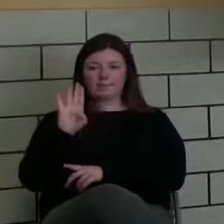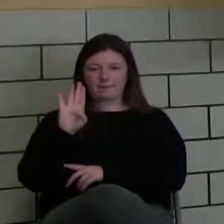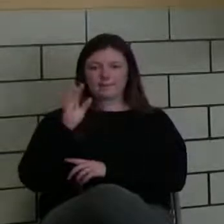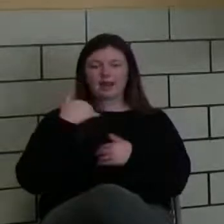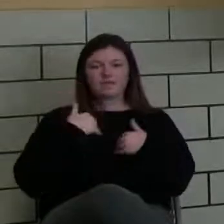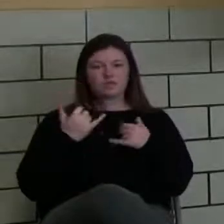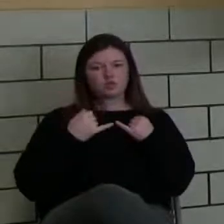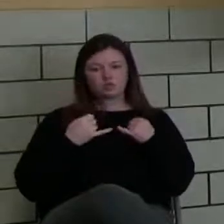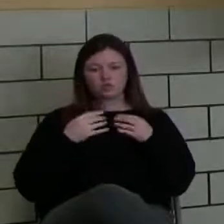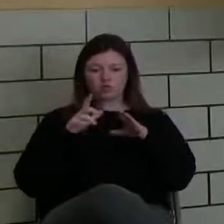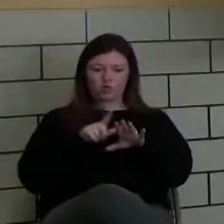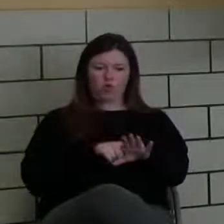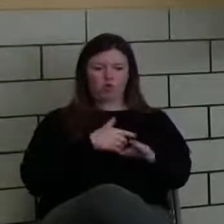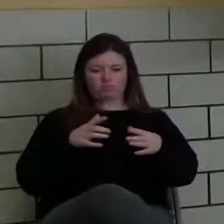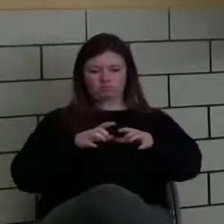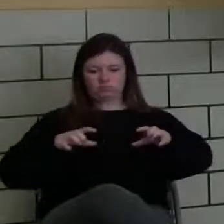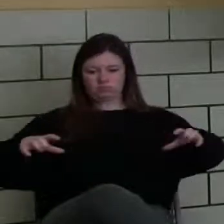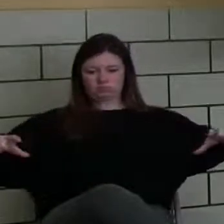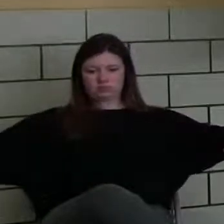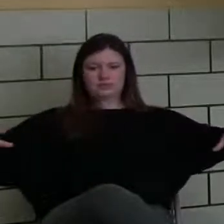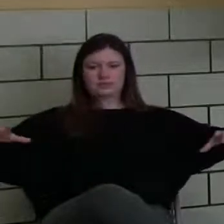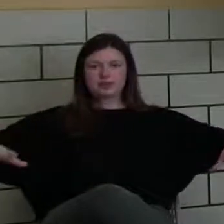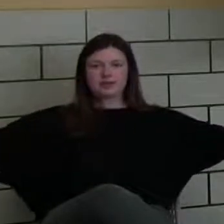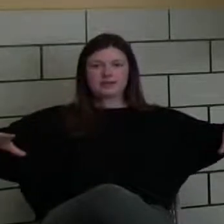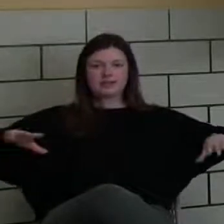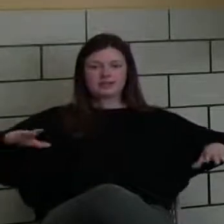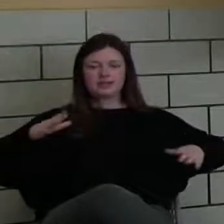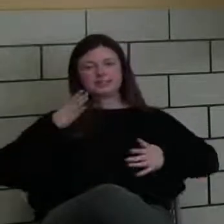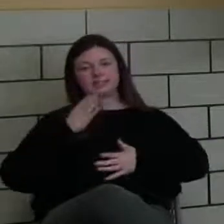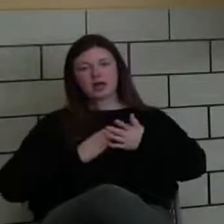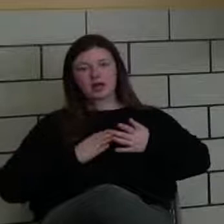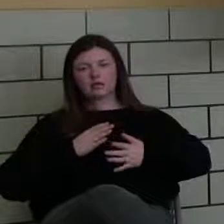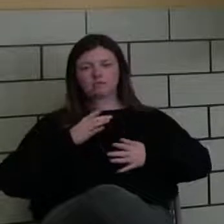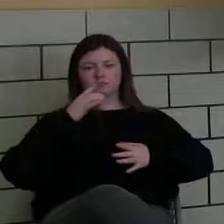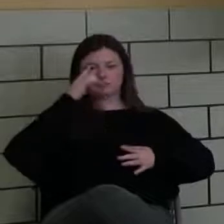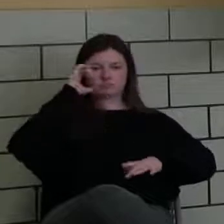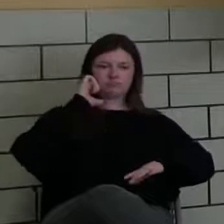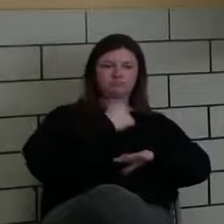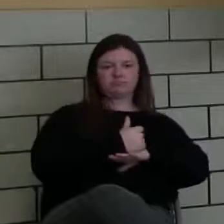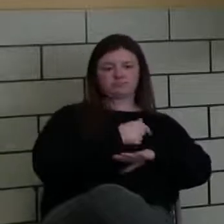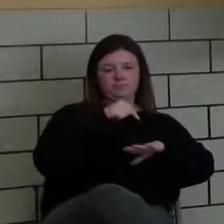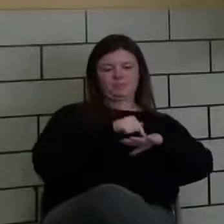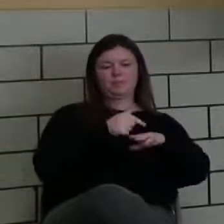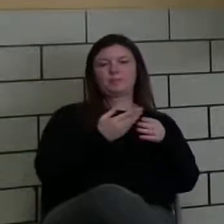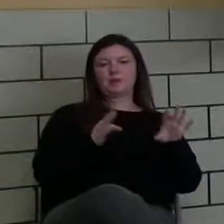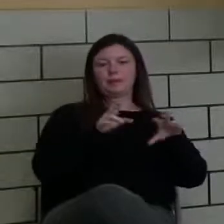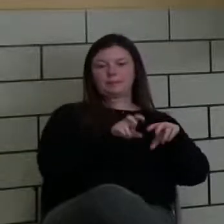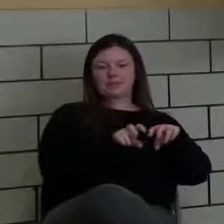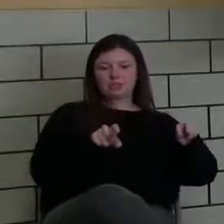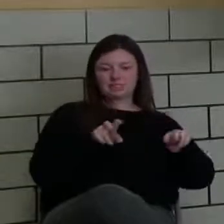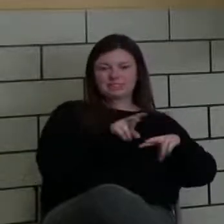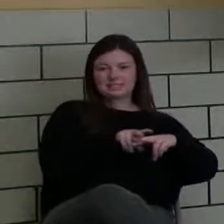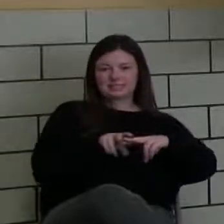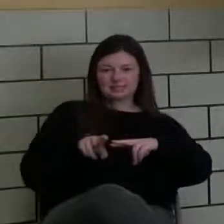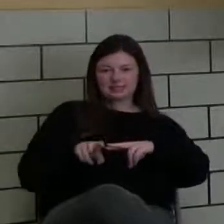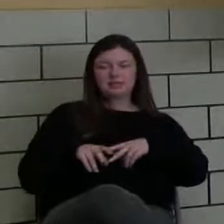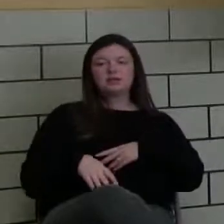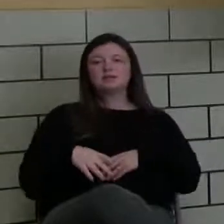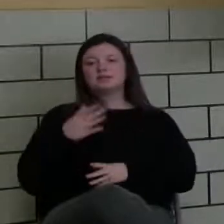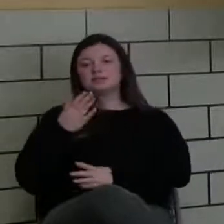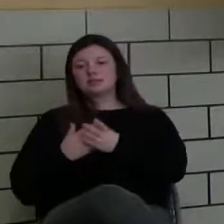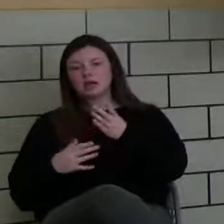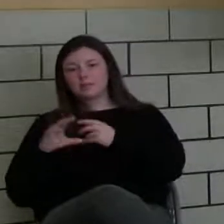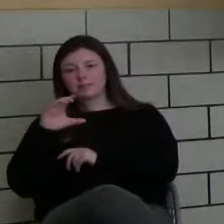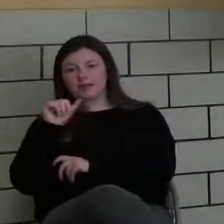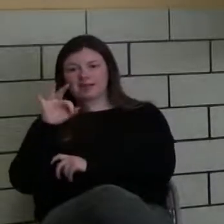Some of it's dedicated to public benches and seating, and some of it's dedicated to We show little cafe tables there,